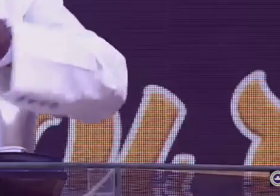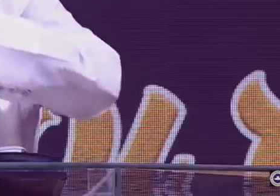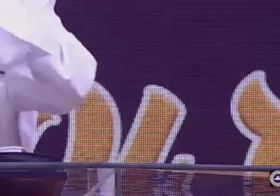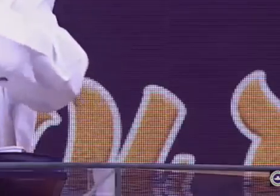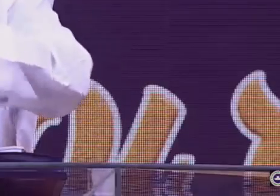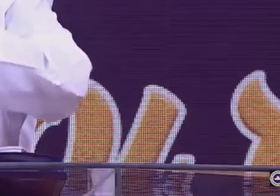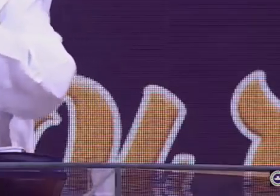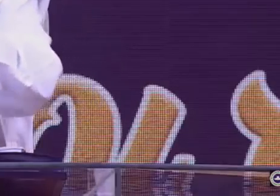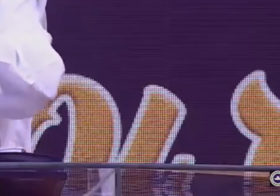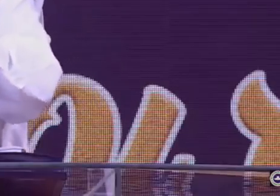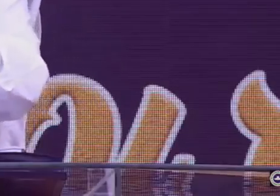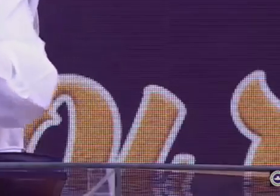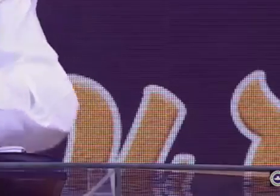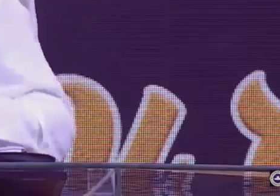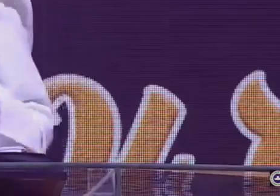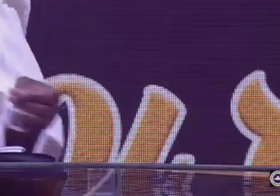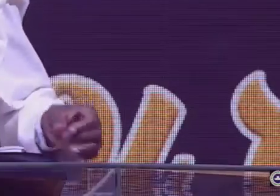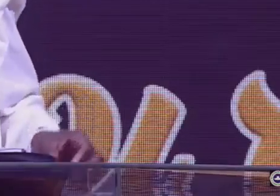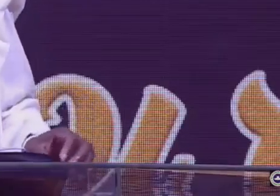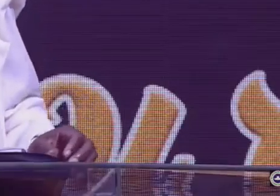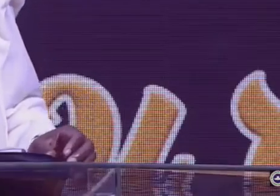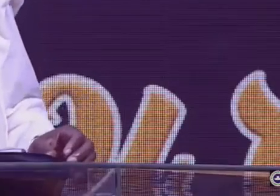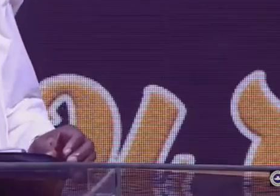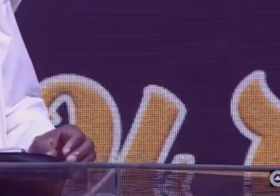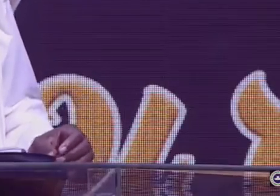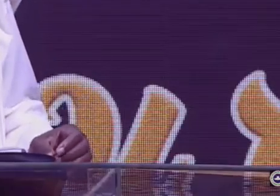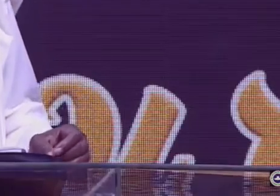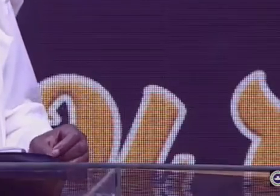Voice box, that's what you used to speak.